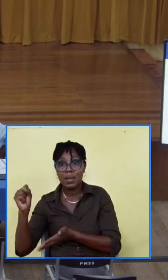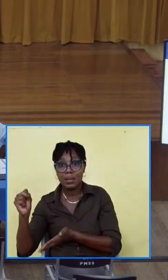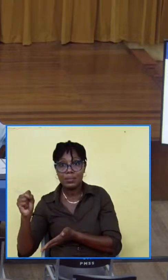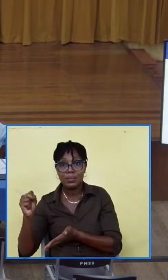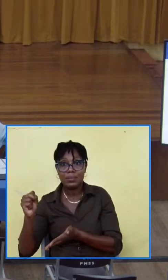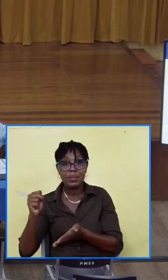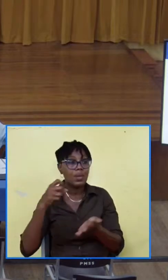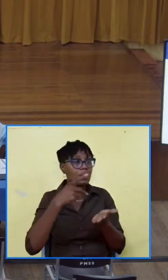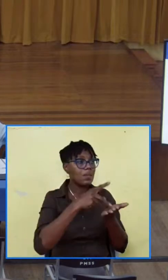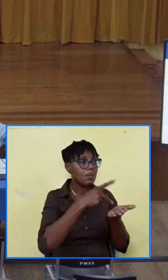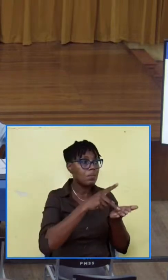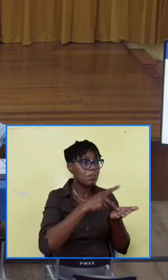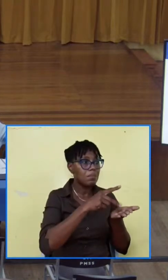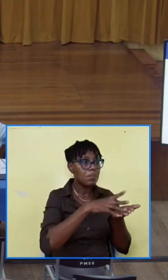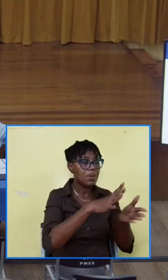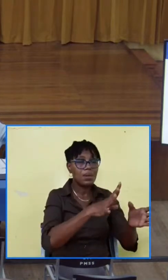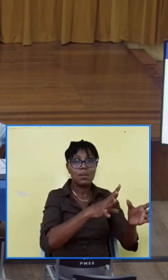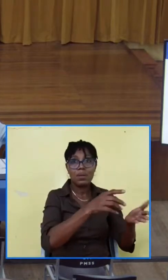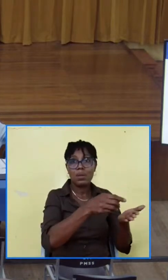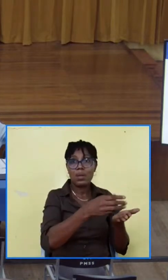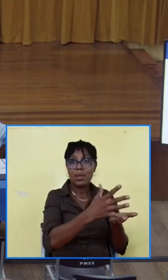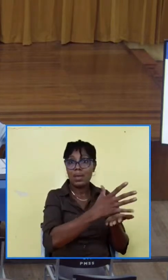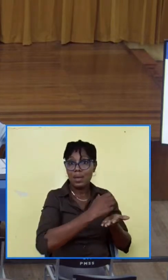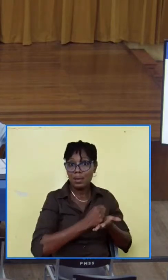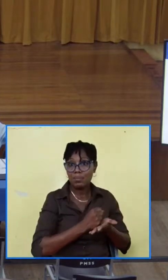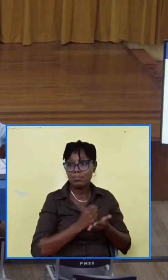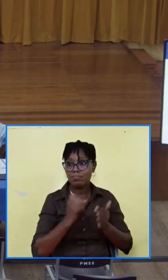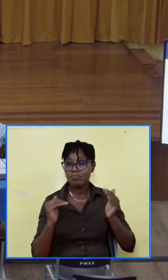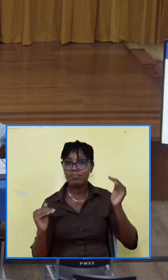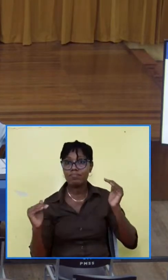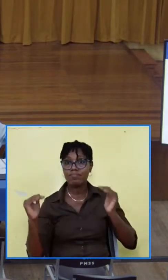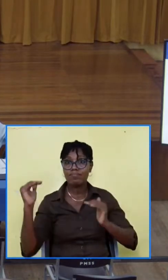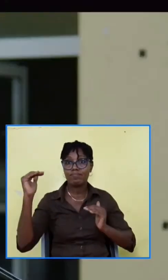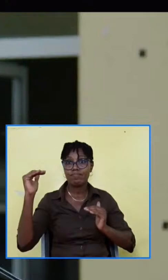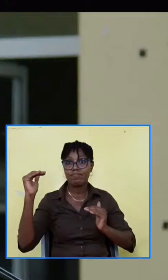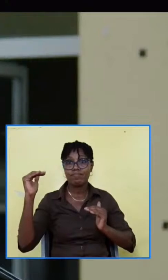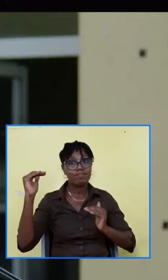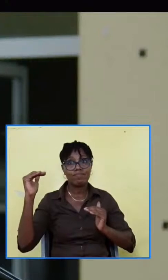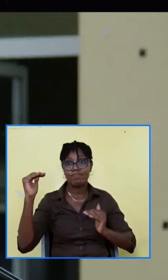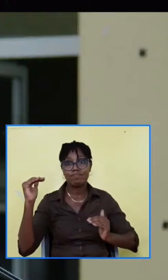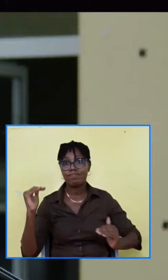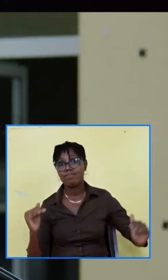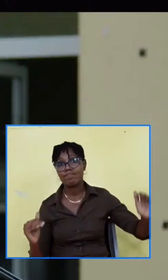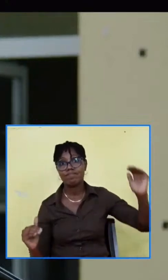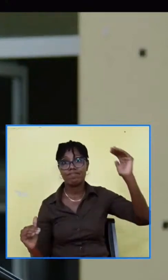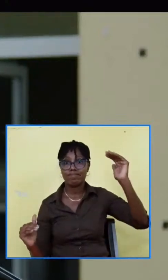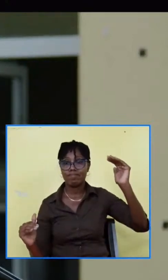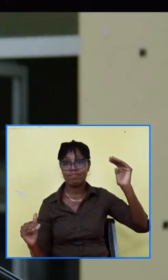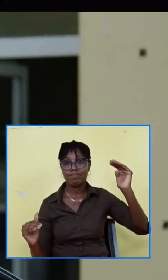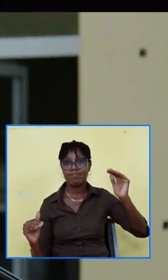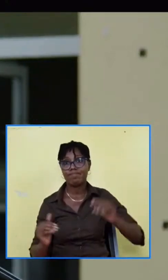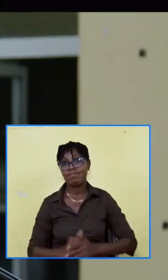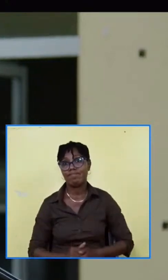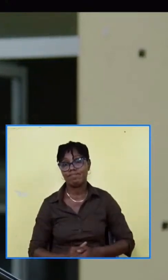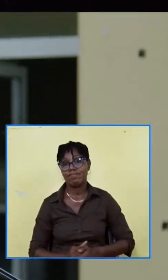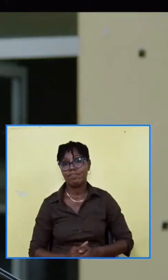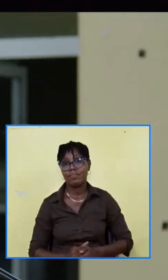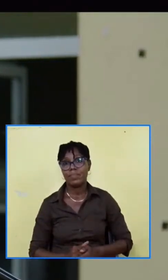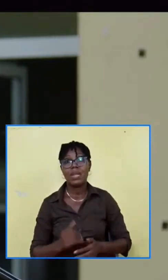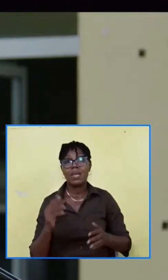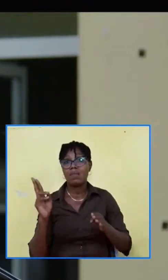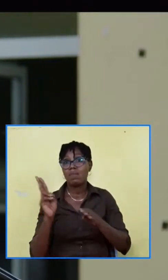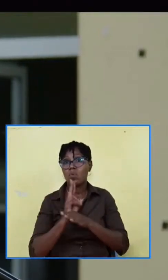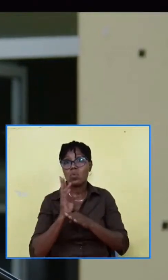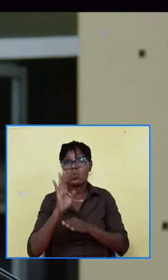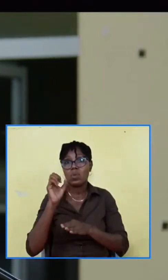yeah, you have the 50, whatever, in total, you're still short. Yeah, you're right, okay, I understand. But you need to diversify, and I've read